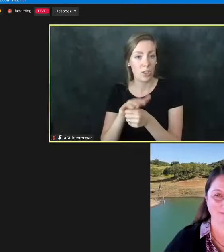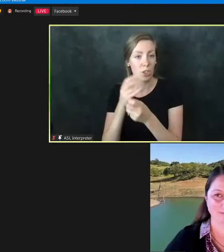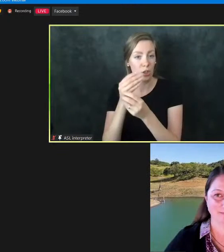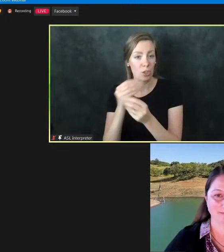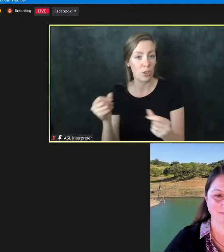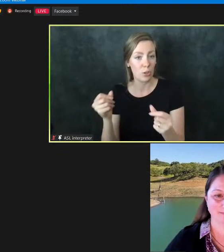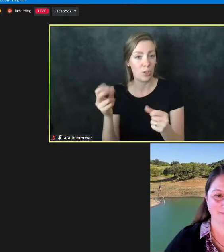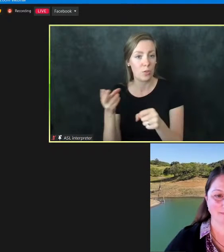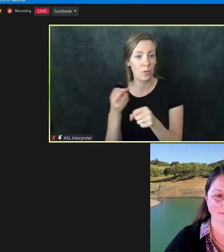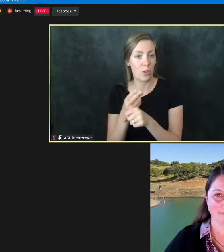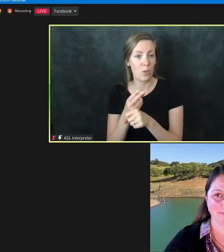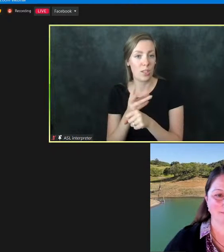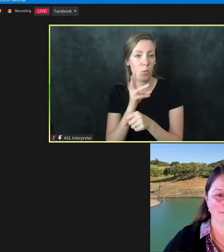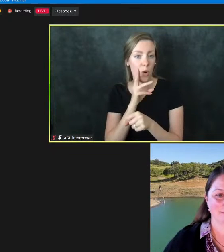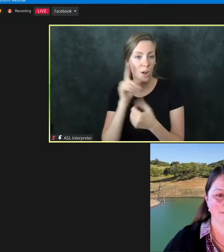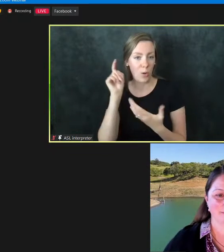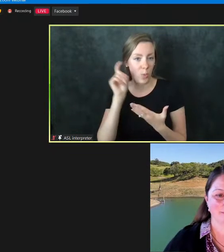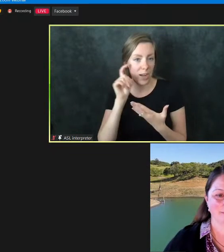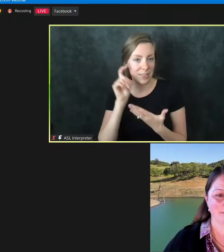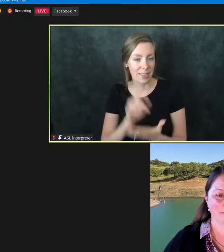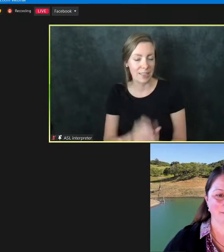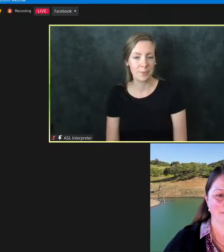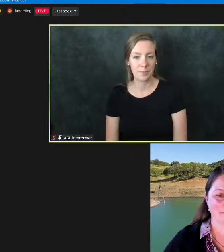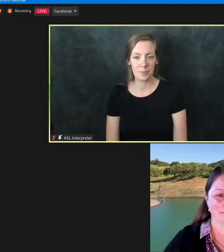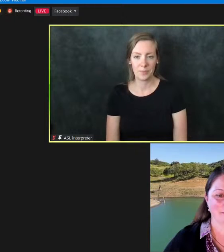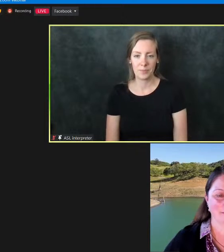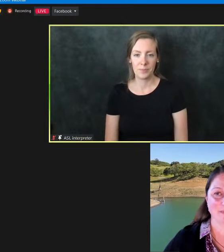efficiency. soluciones para el uso de agua, de agua.